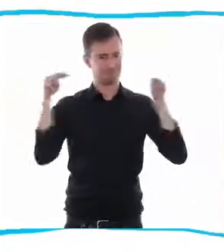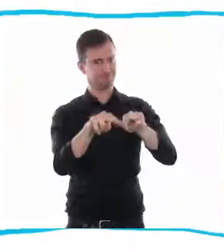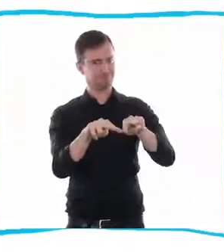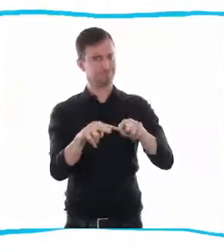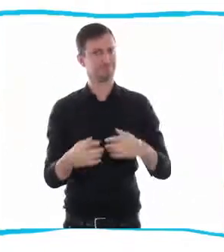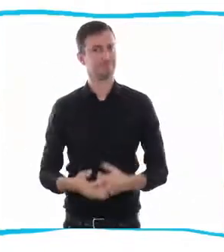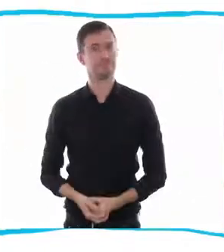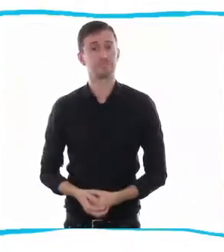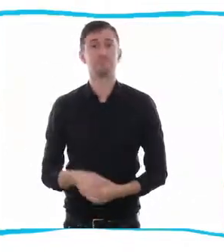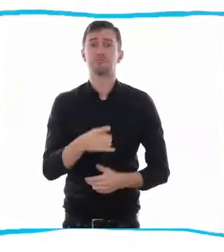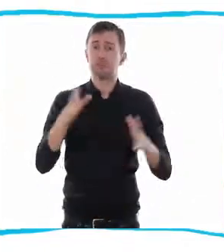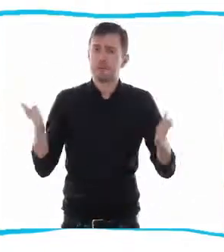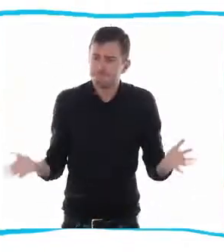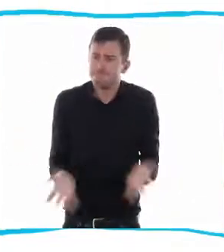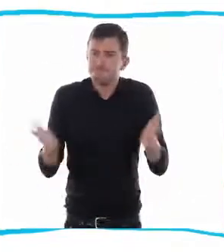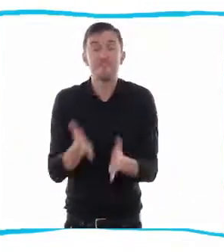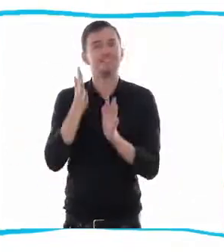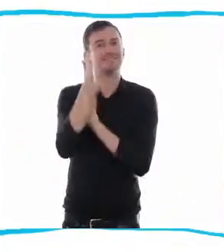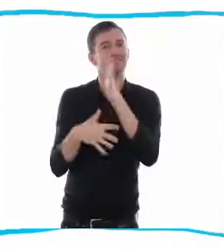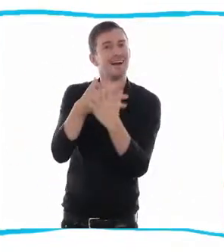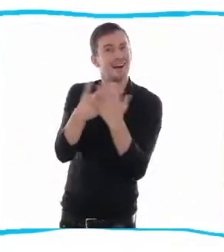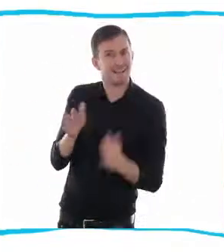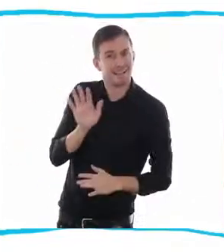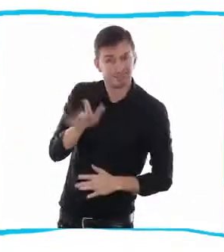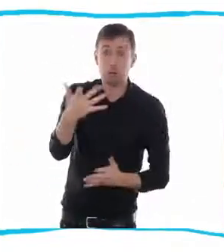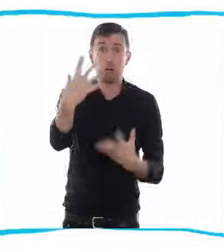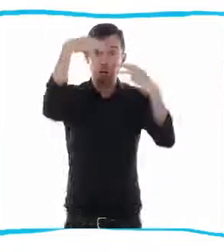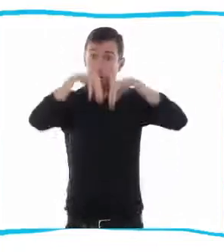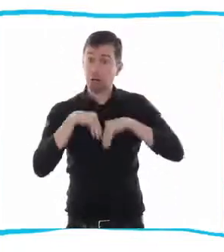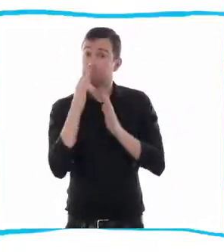can also promote local sign languages, or even learn a few words yourself.